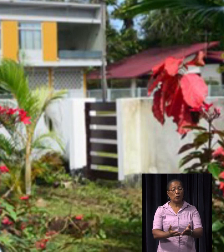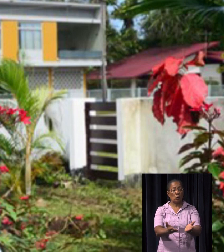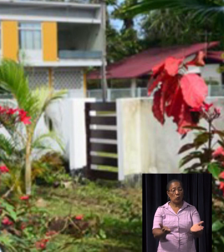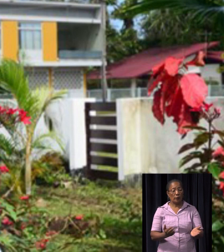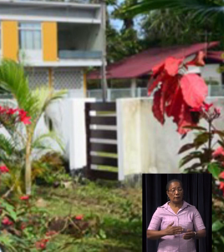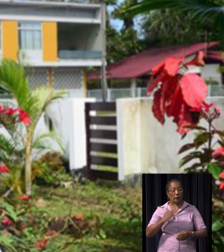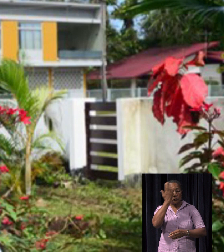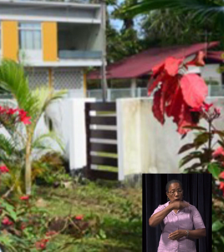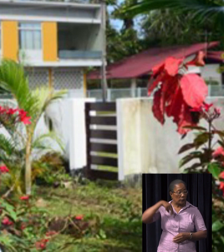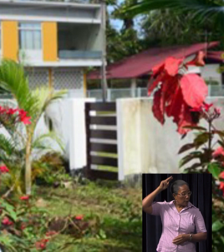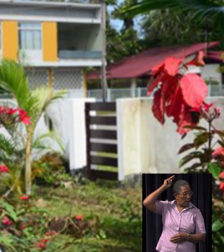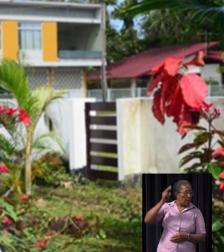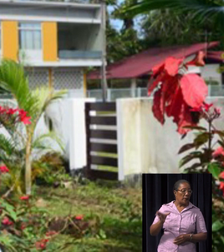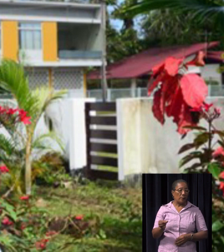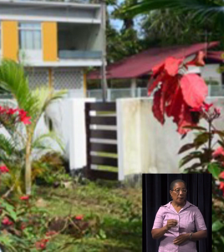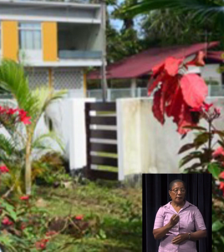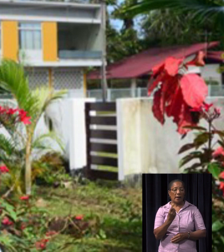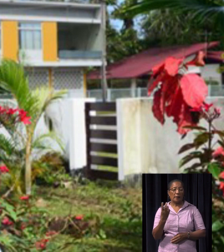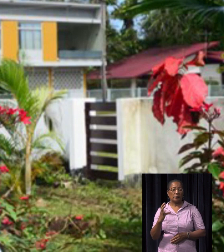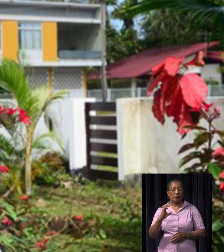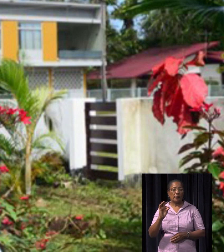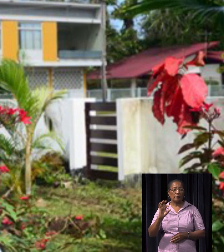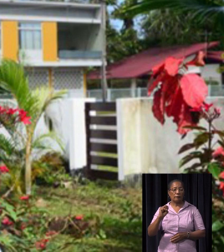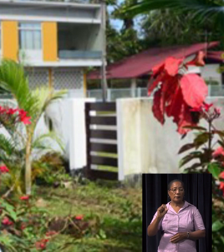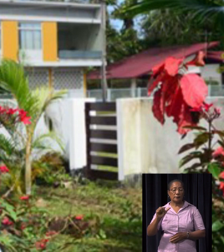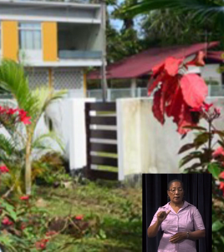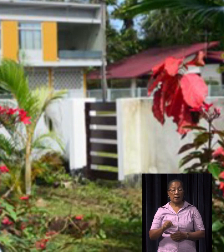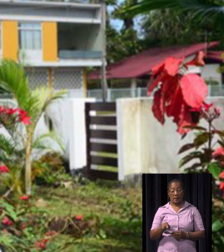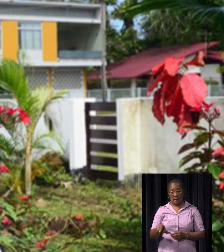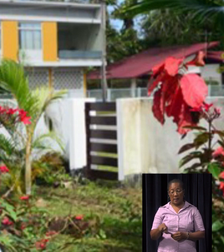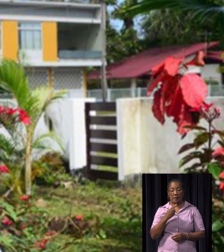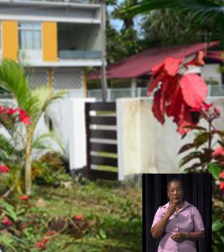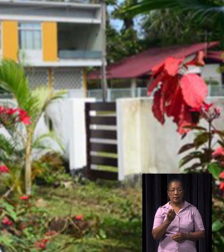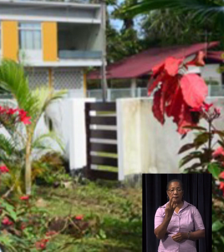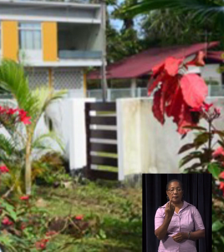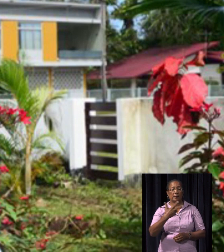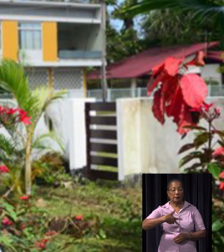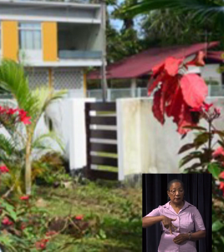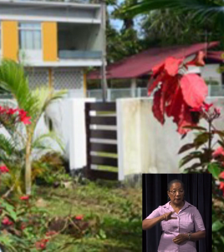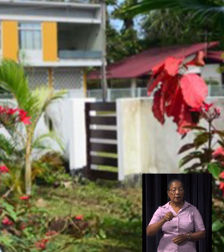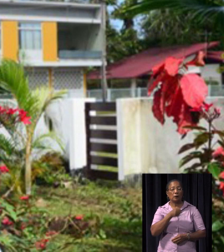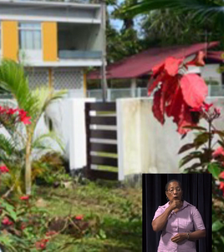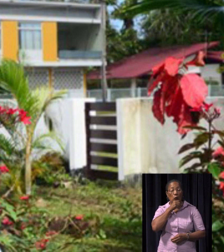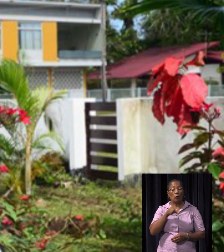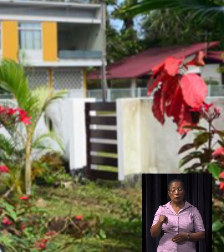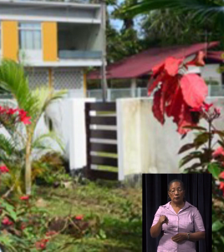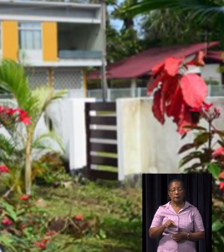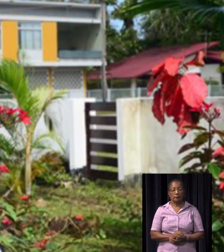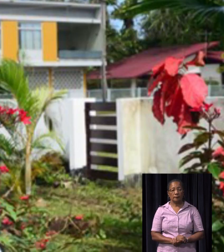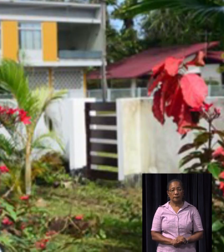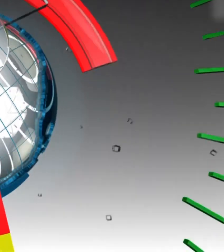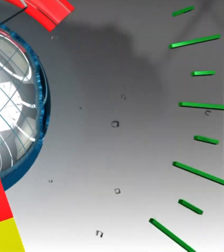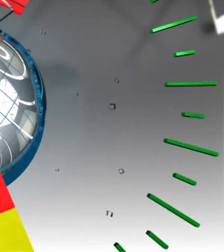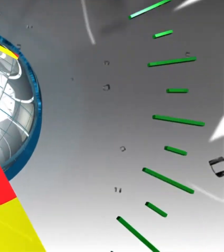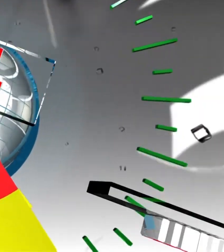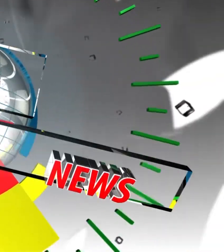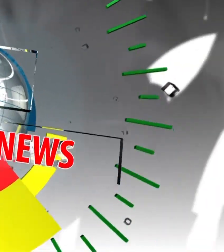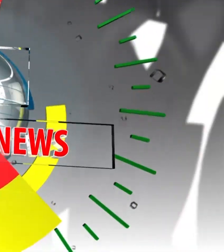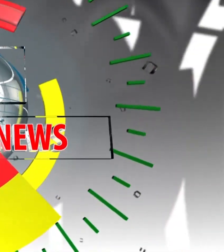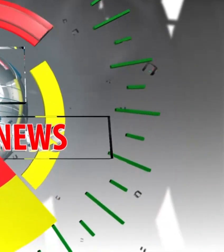Surinamese delegations for several times to the Kari Festa festivals. James Ramlal was 83 years old.